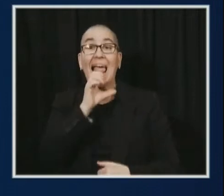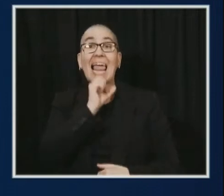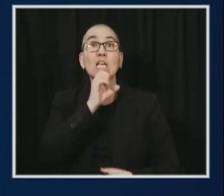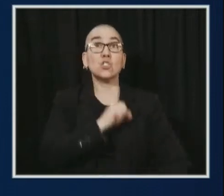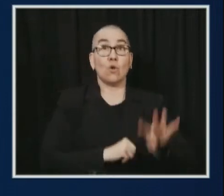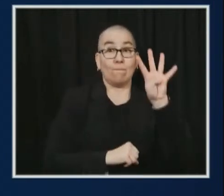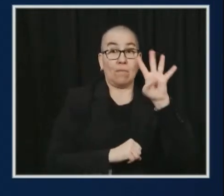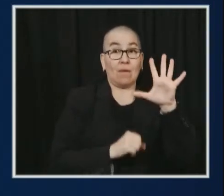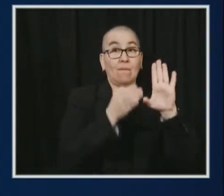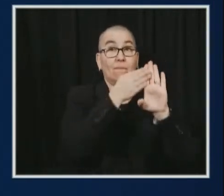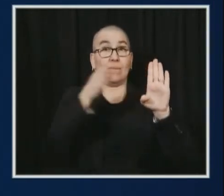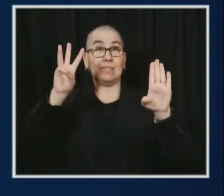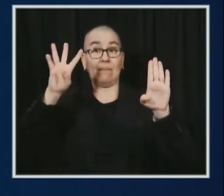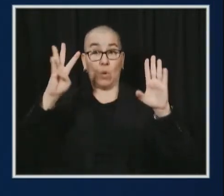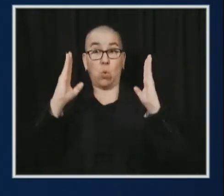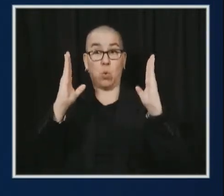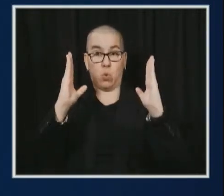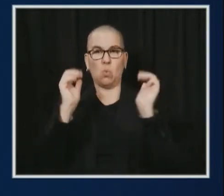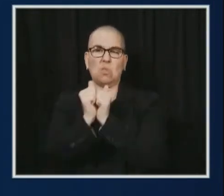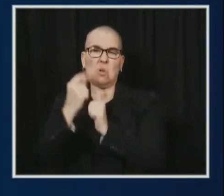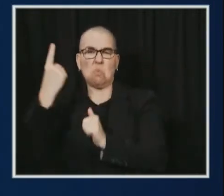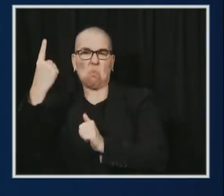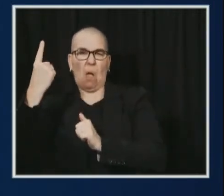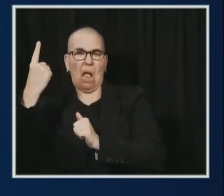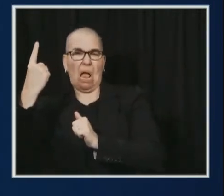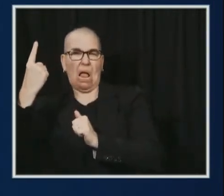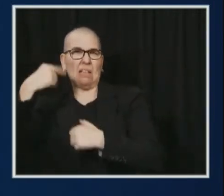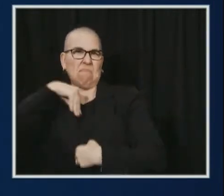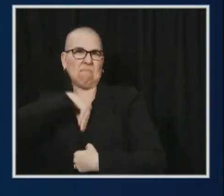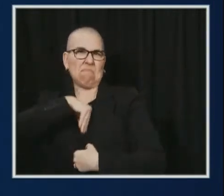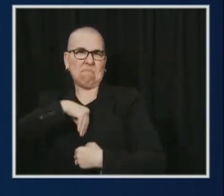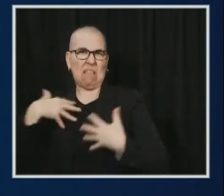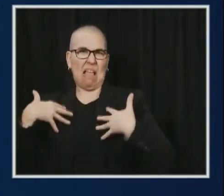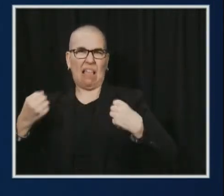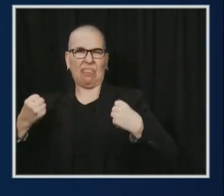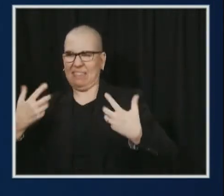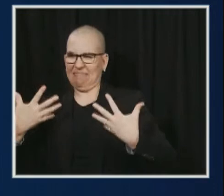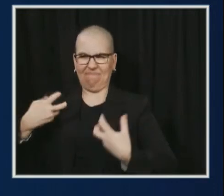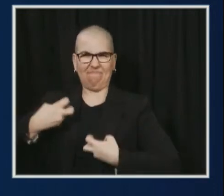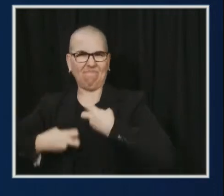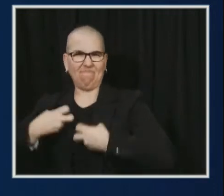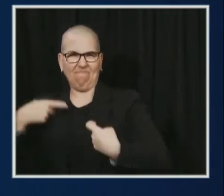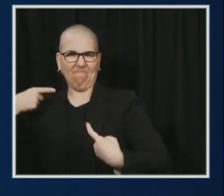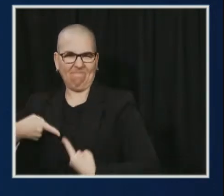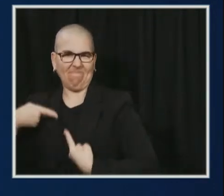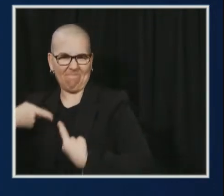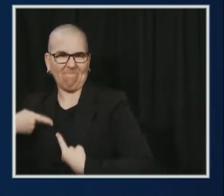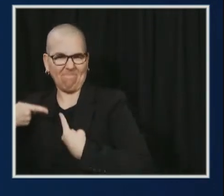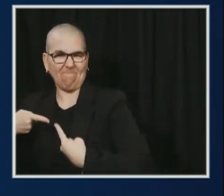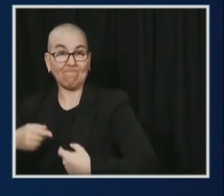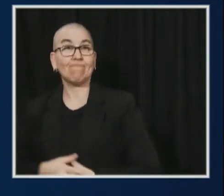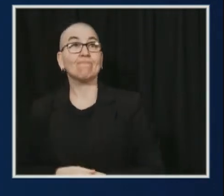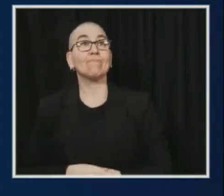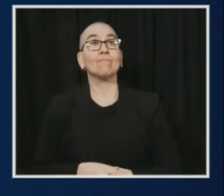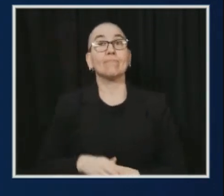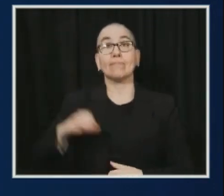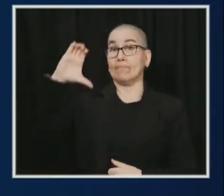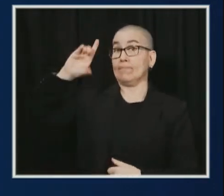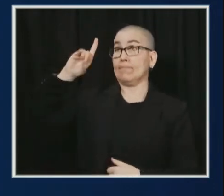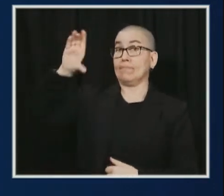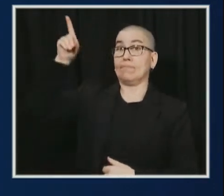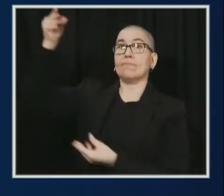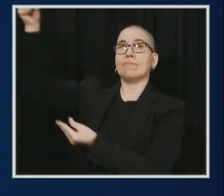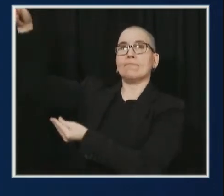45-year-old to 64-year-old people with one underlying condition on the list that the CDC has